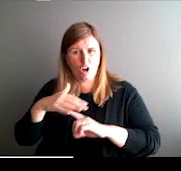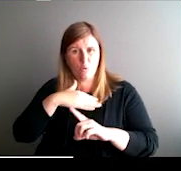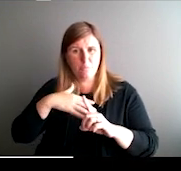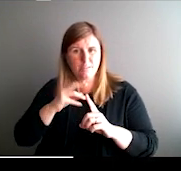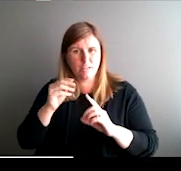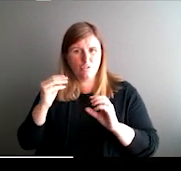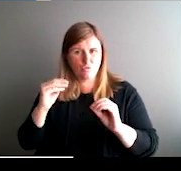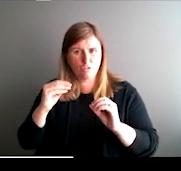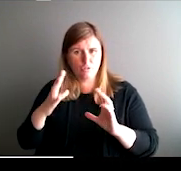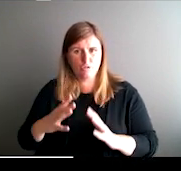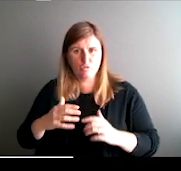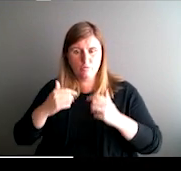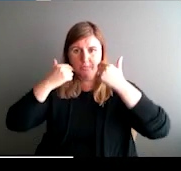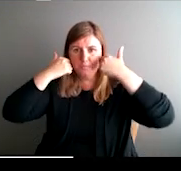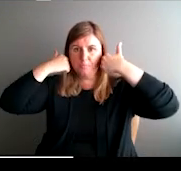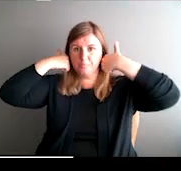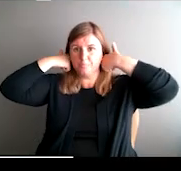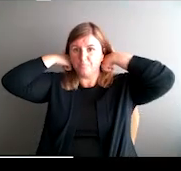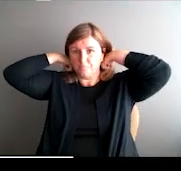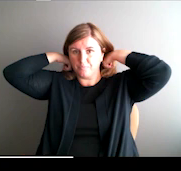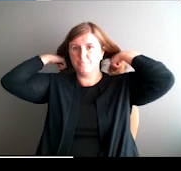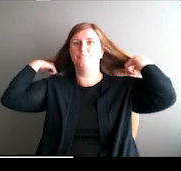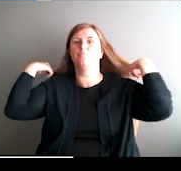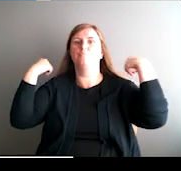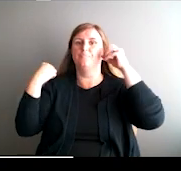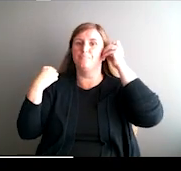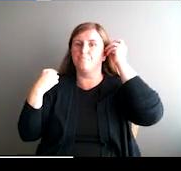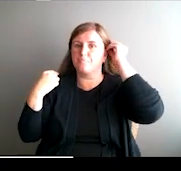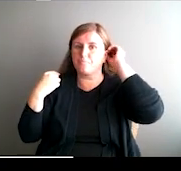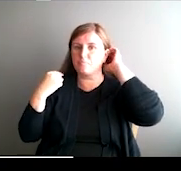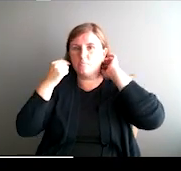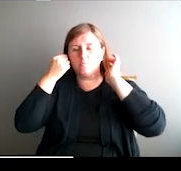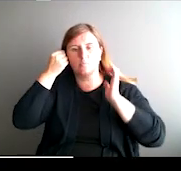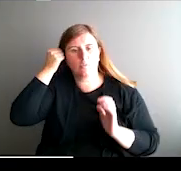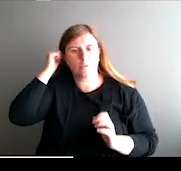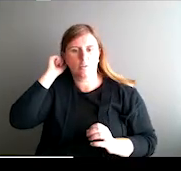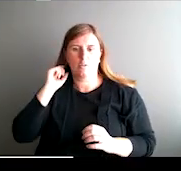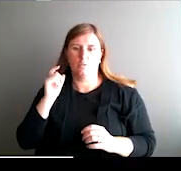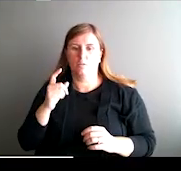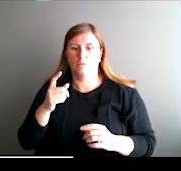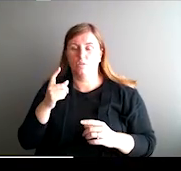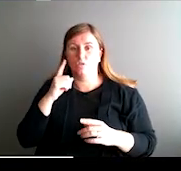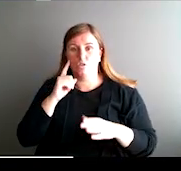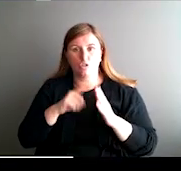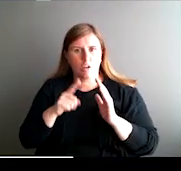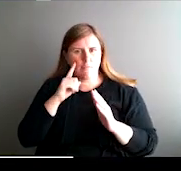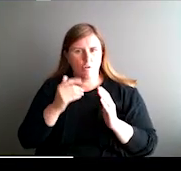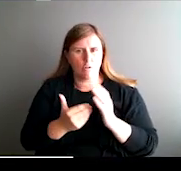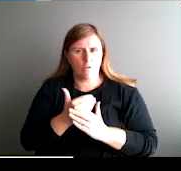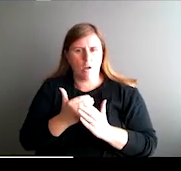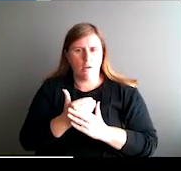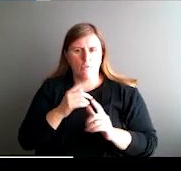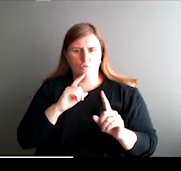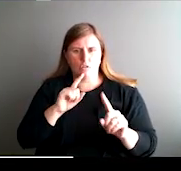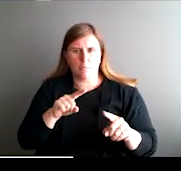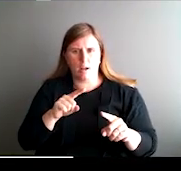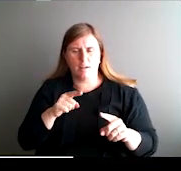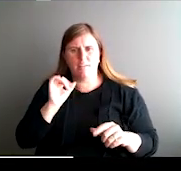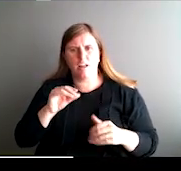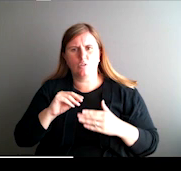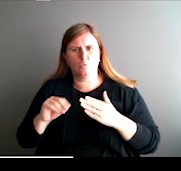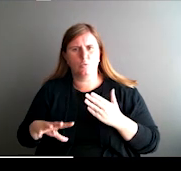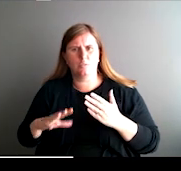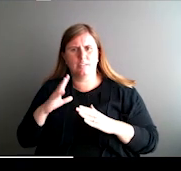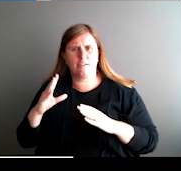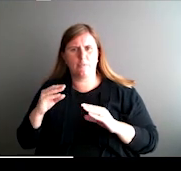forth. Your assessment should check for novel responding, meaning the student has never been